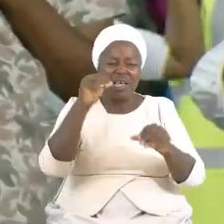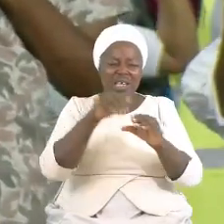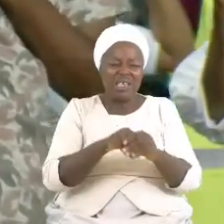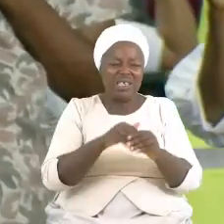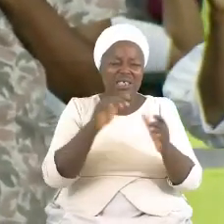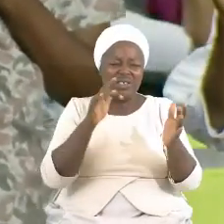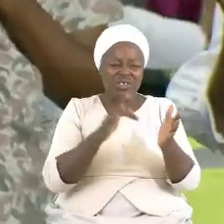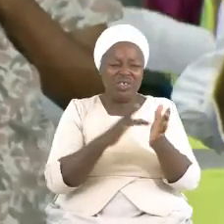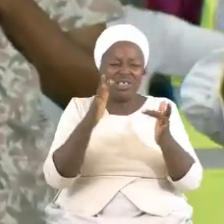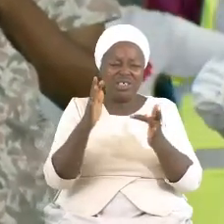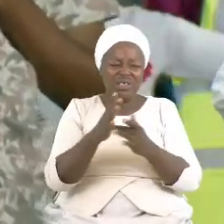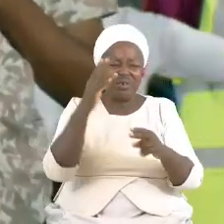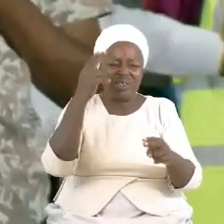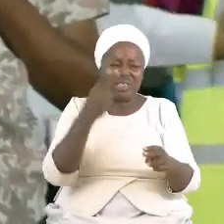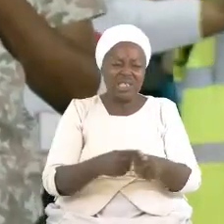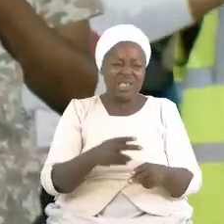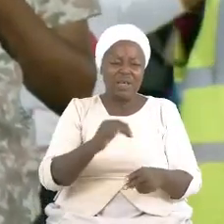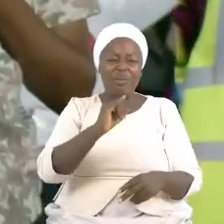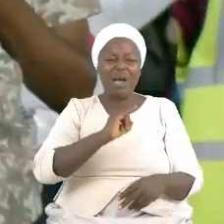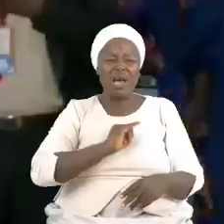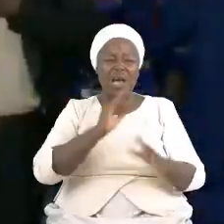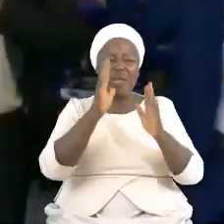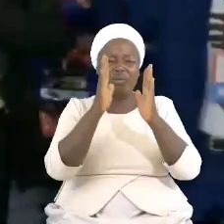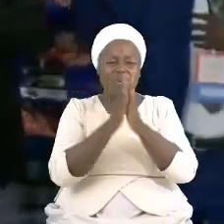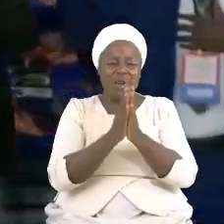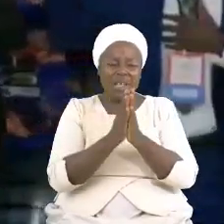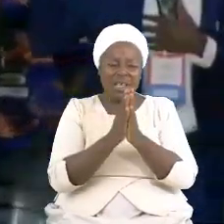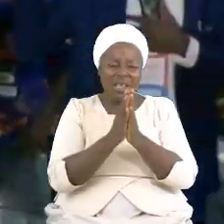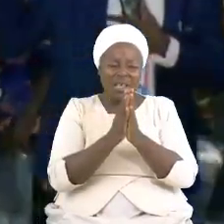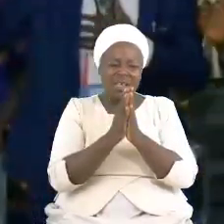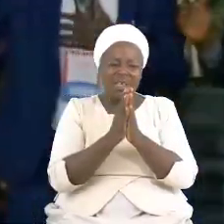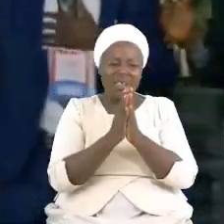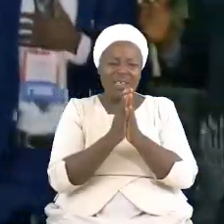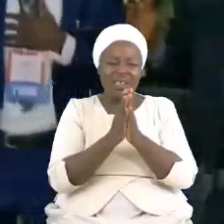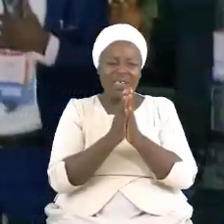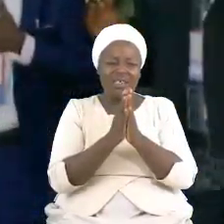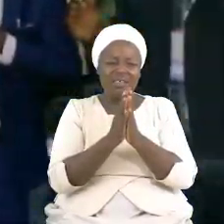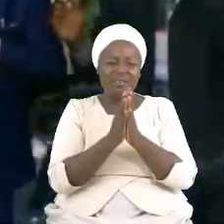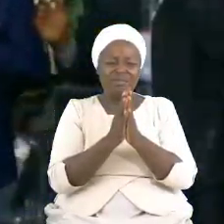Jesus' name I pray.